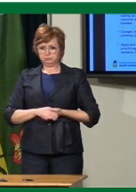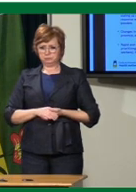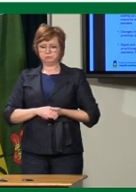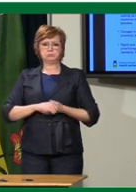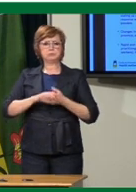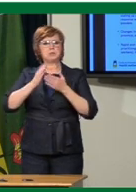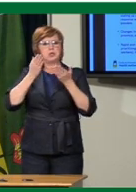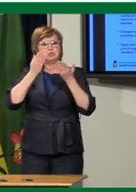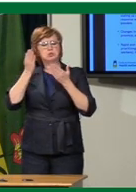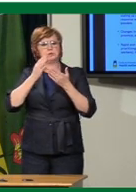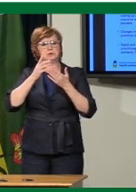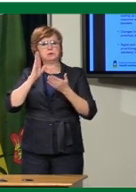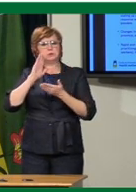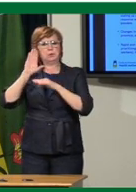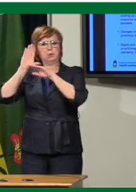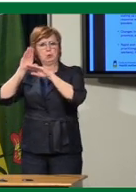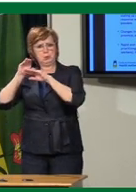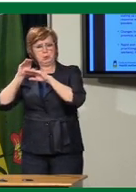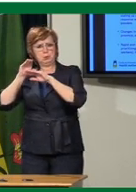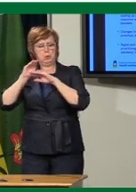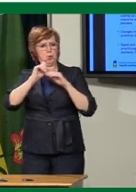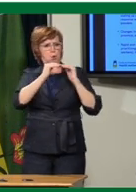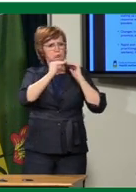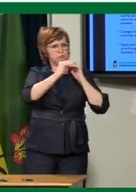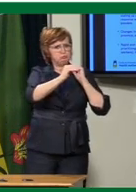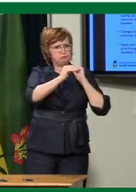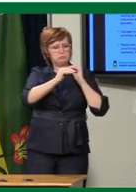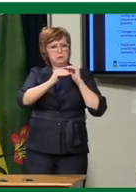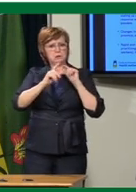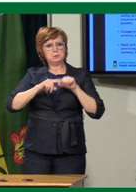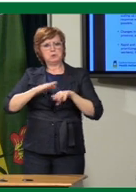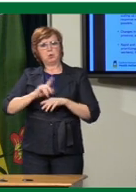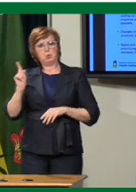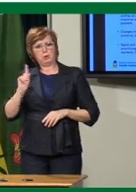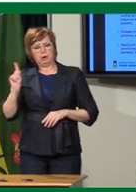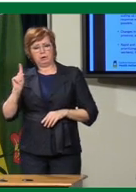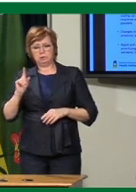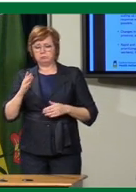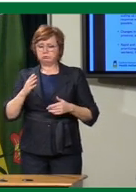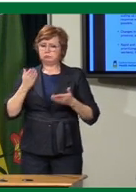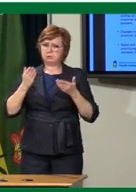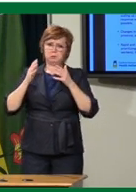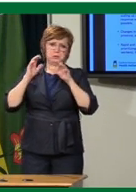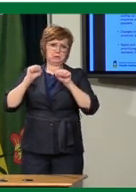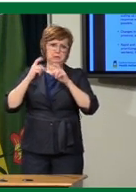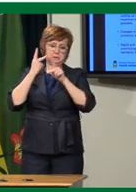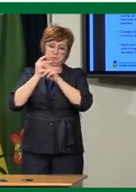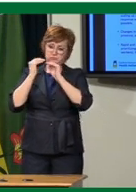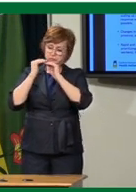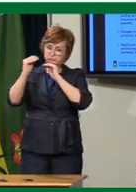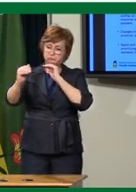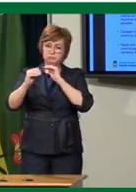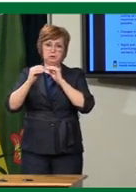as how they're best able to respond and with their respective surge plan.